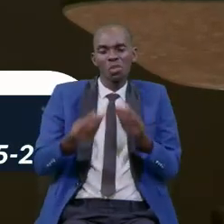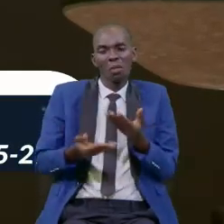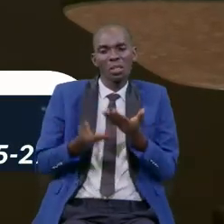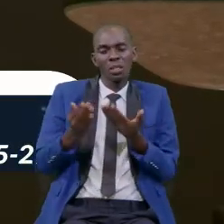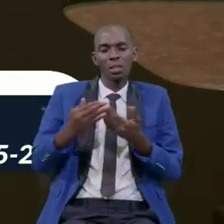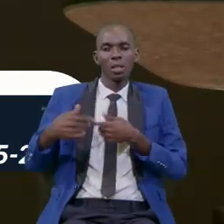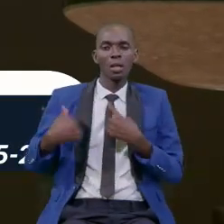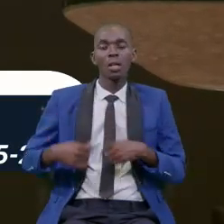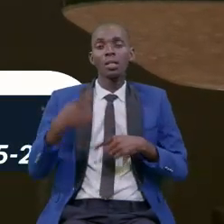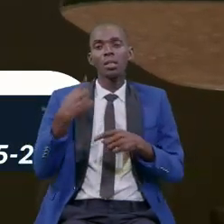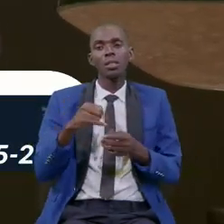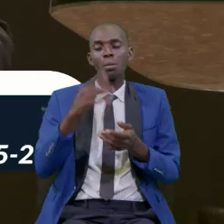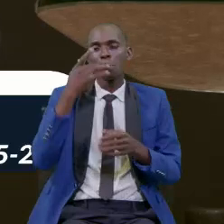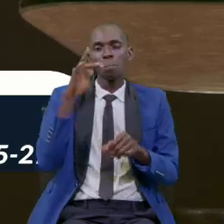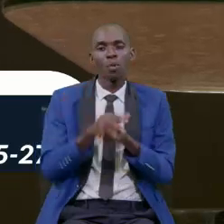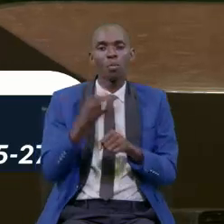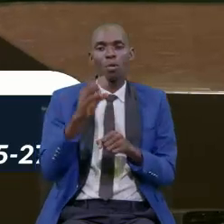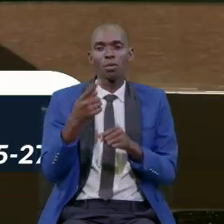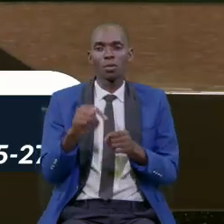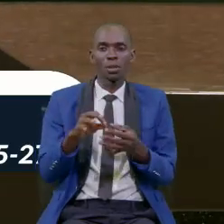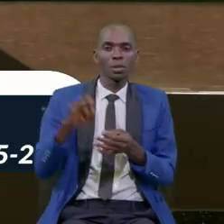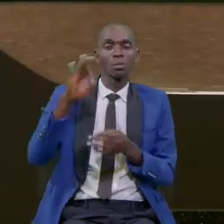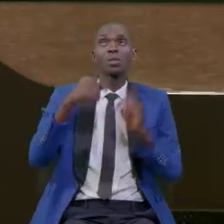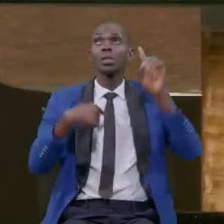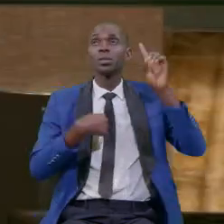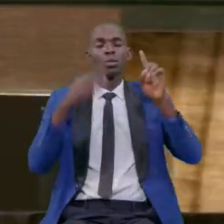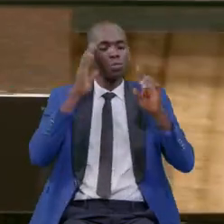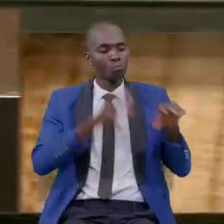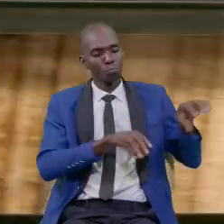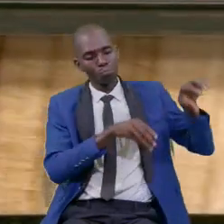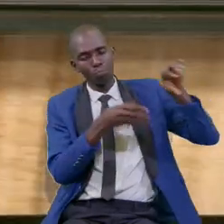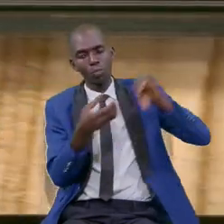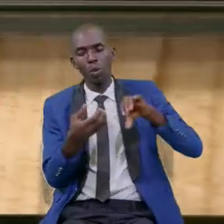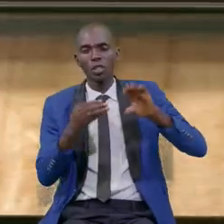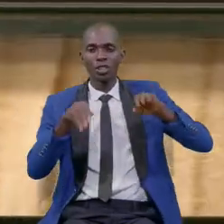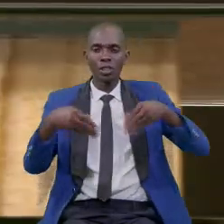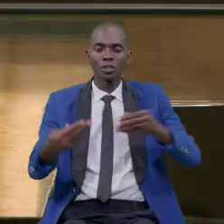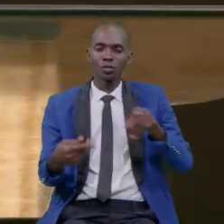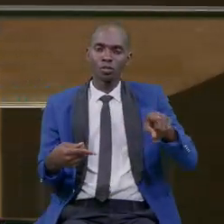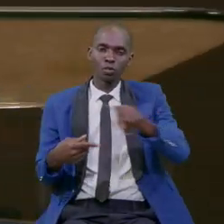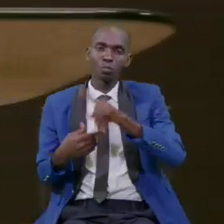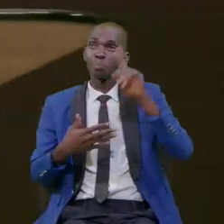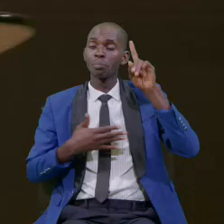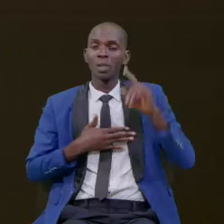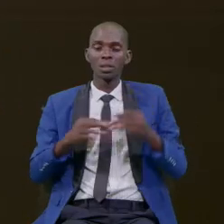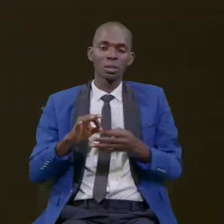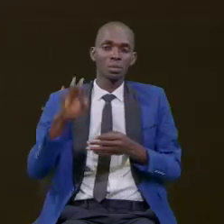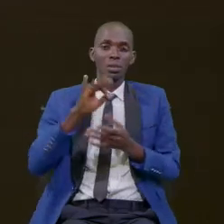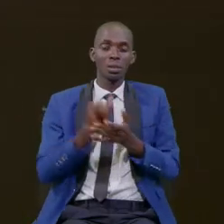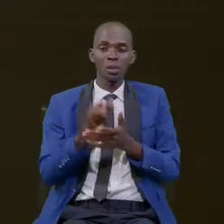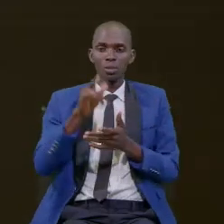The promise of the Spirit, I'll pour my Spirit upon you so that you can do my